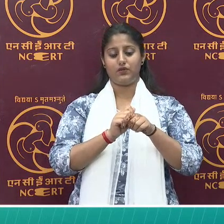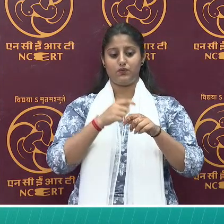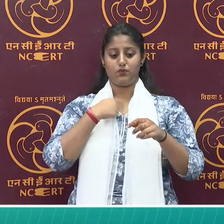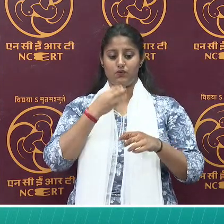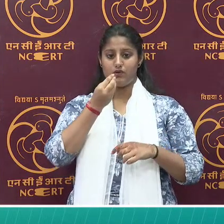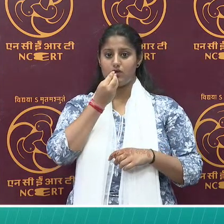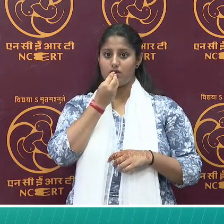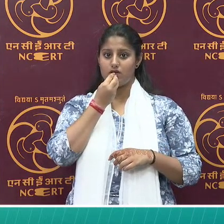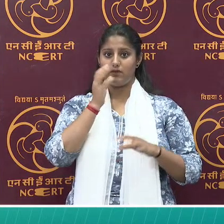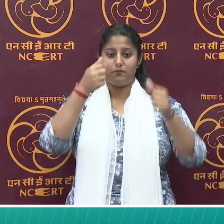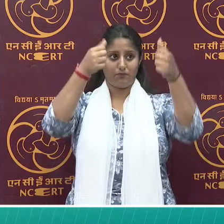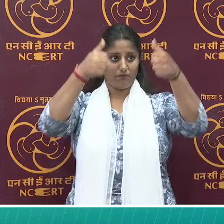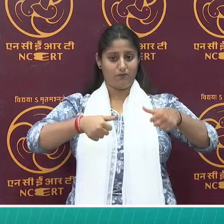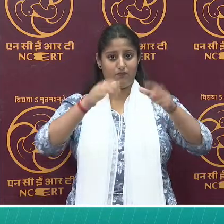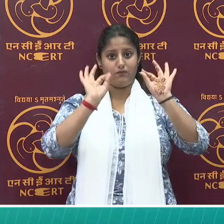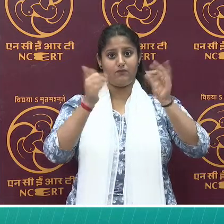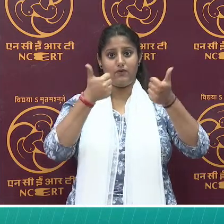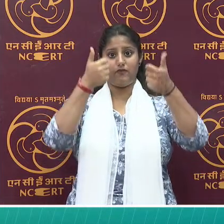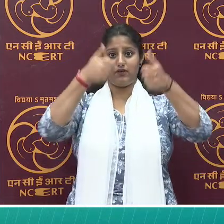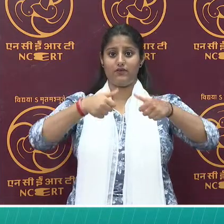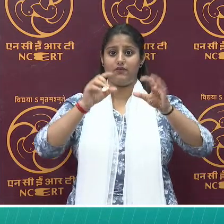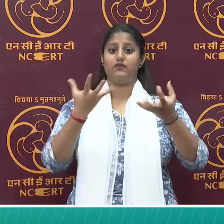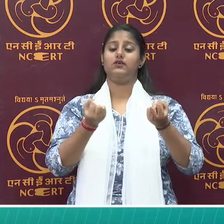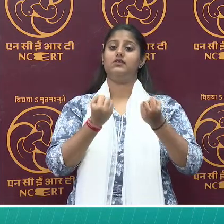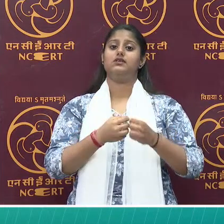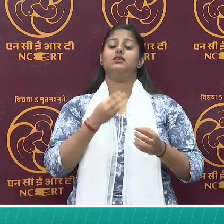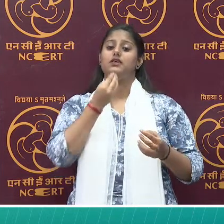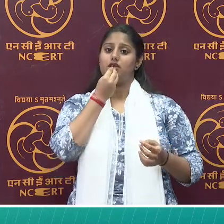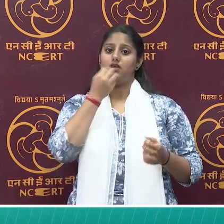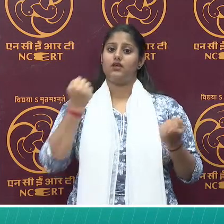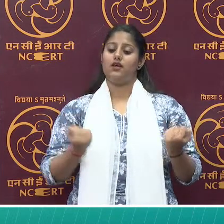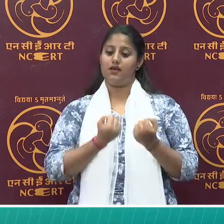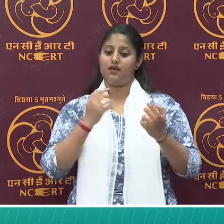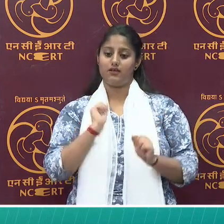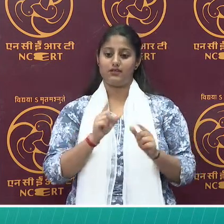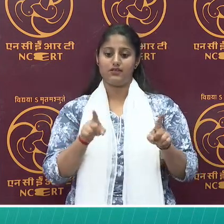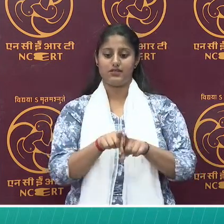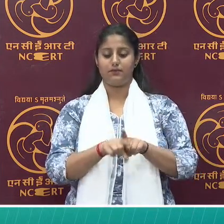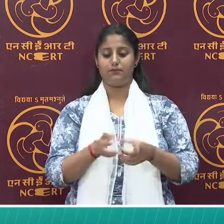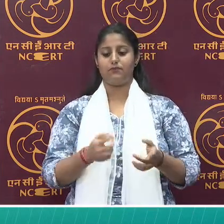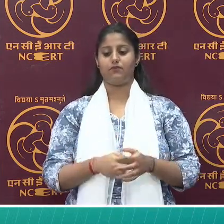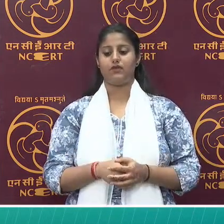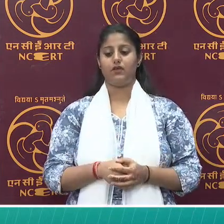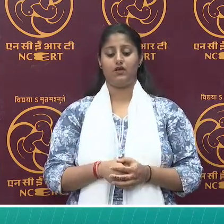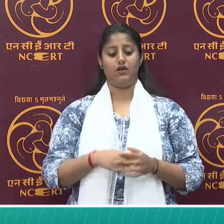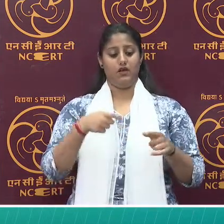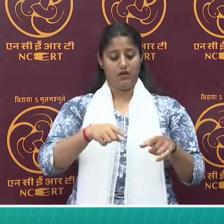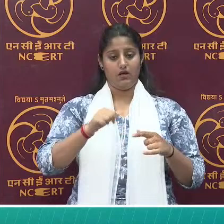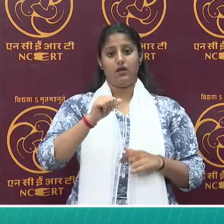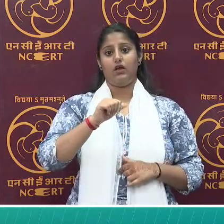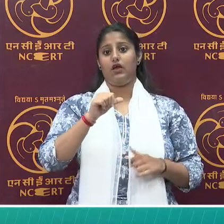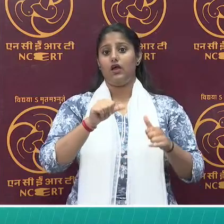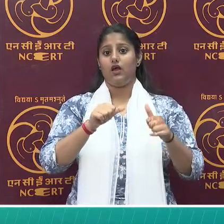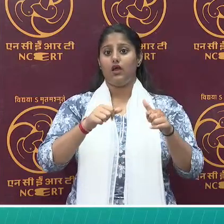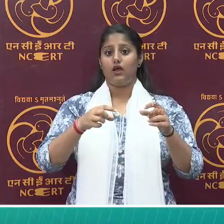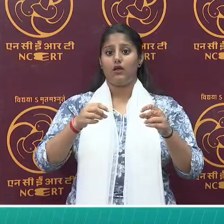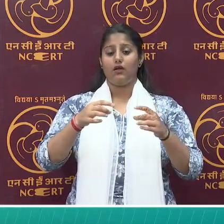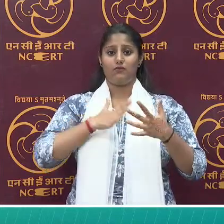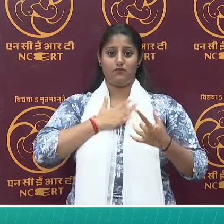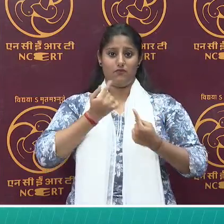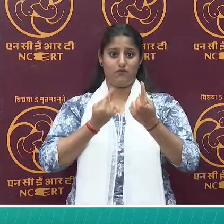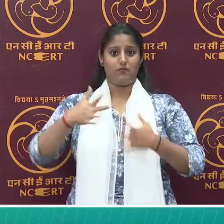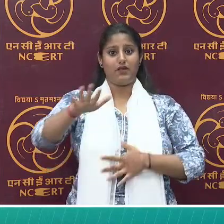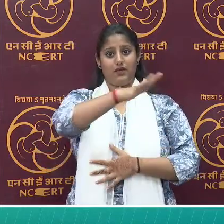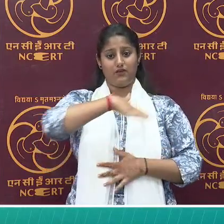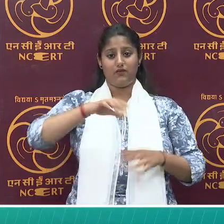the perfect results. Yes. So this agricultural industry, it is 10,000